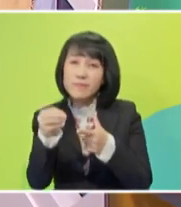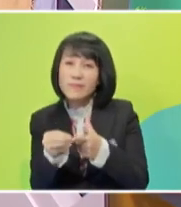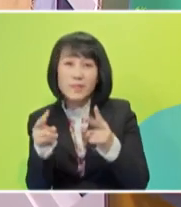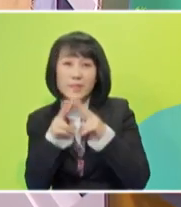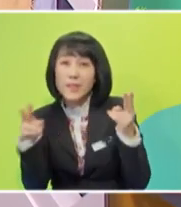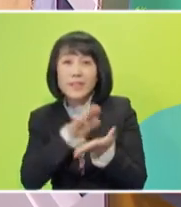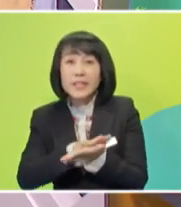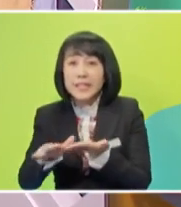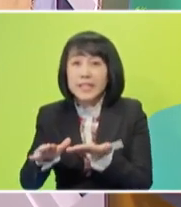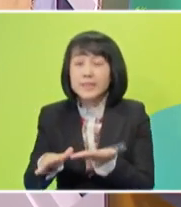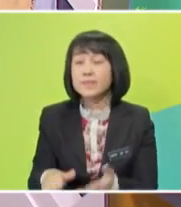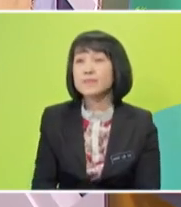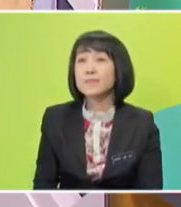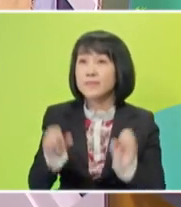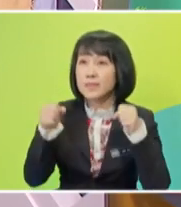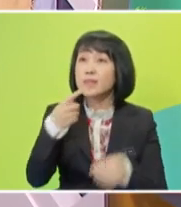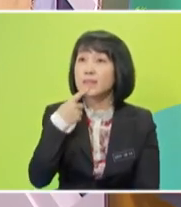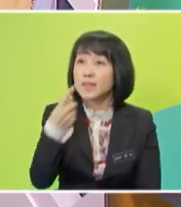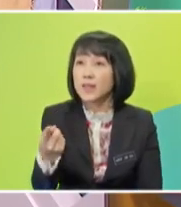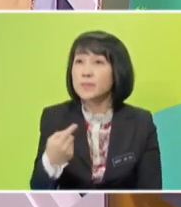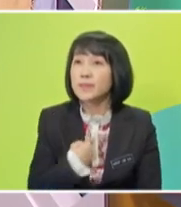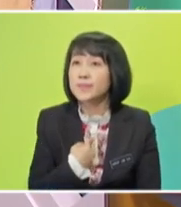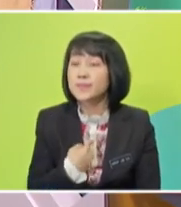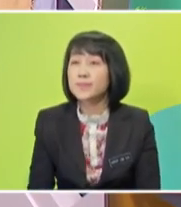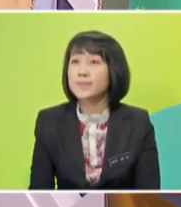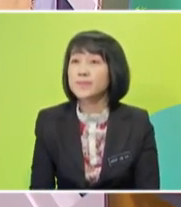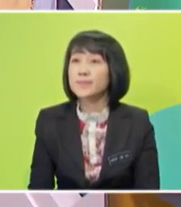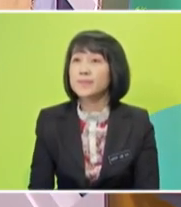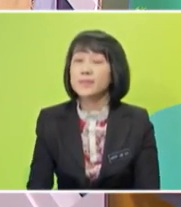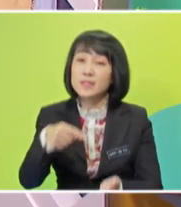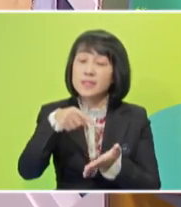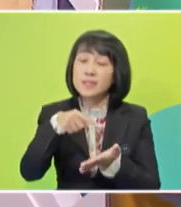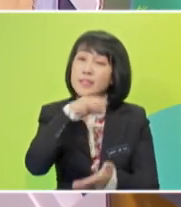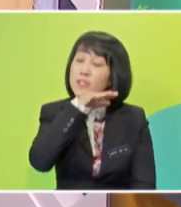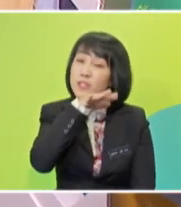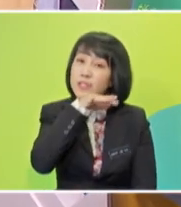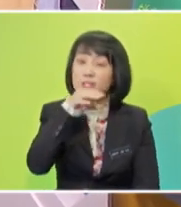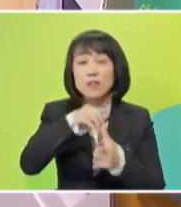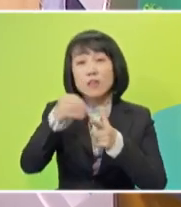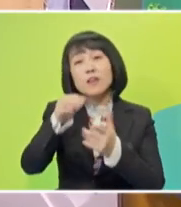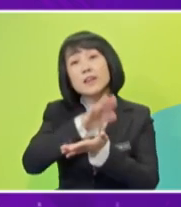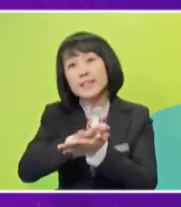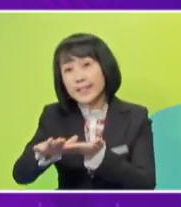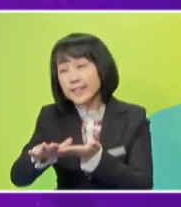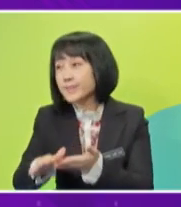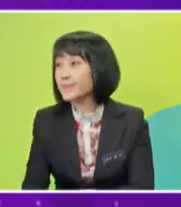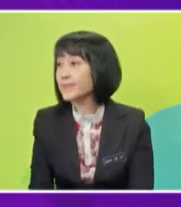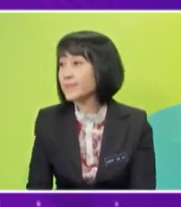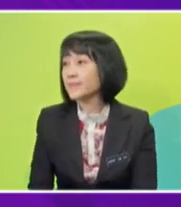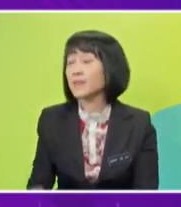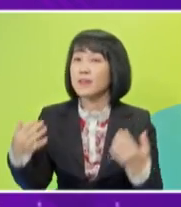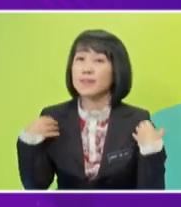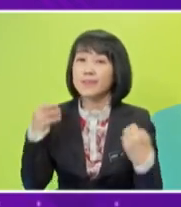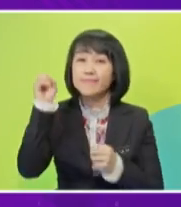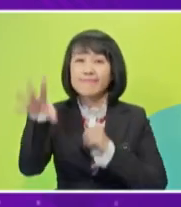very clean? Can someone tell me? Can you unmute yourself and can you tell me, is it dirty or is it clean? There's paper here,